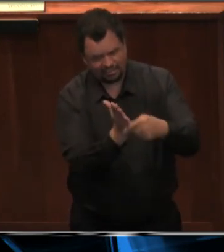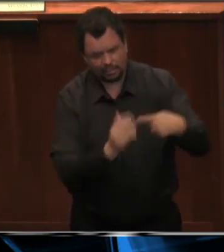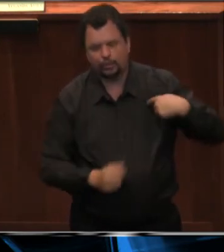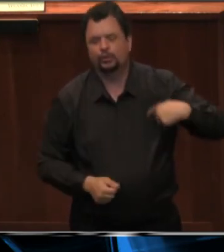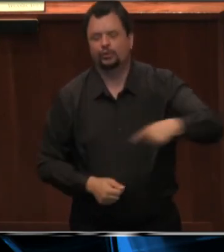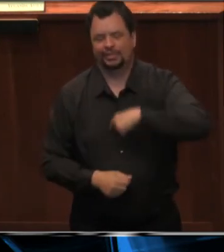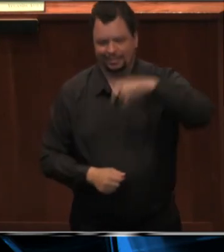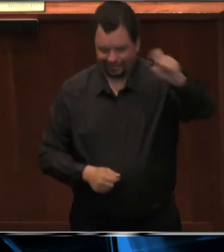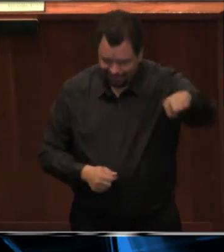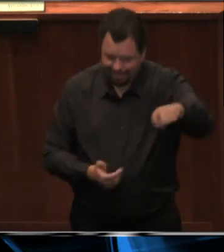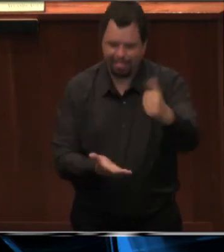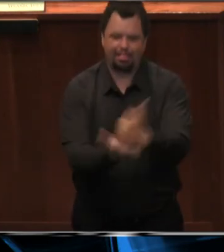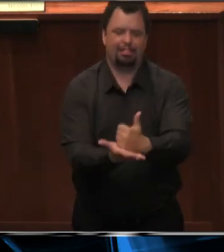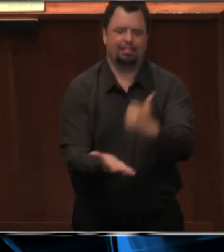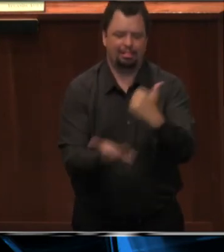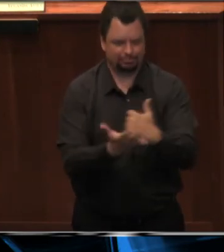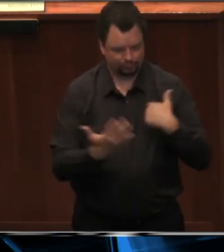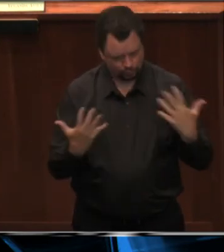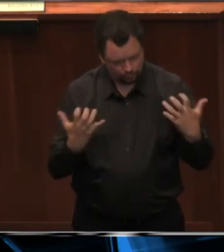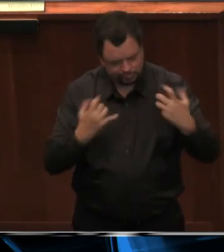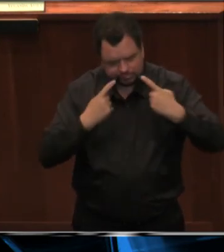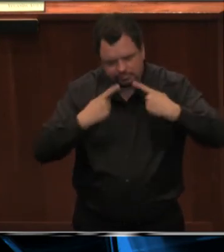you very much.